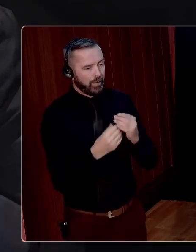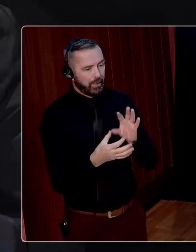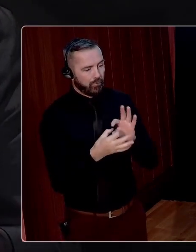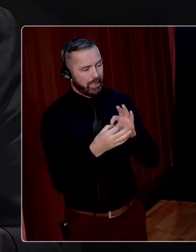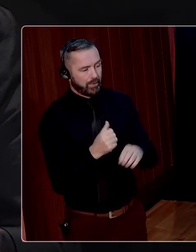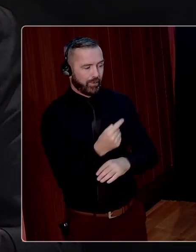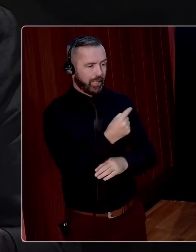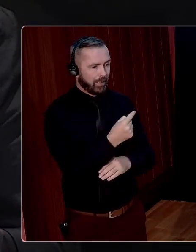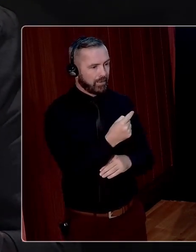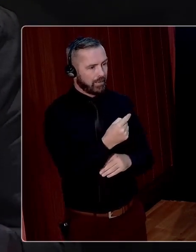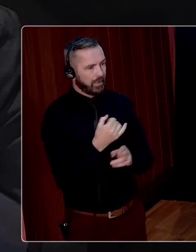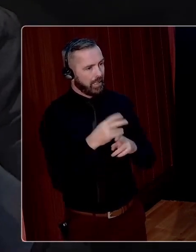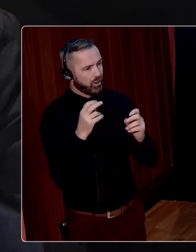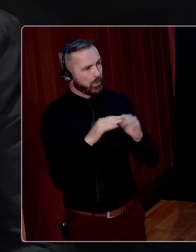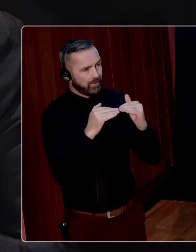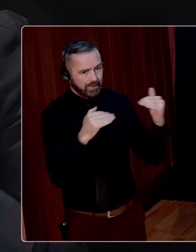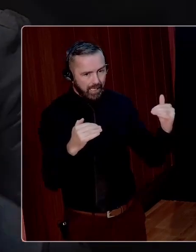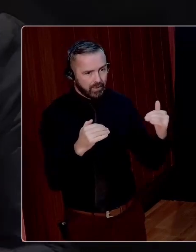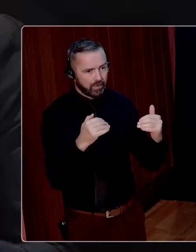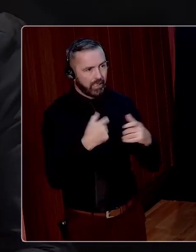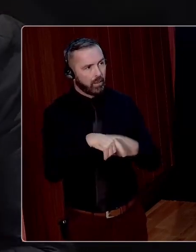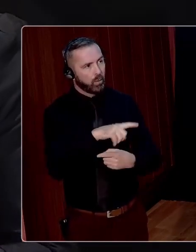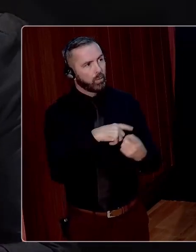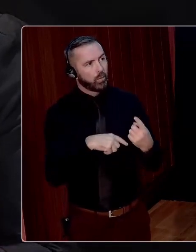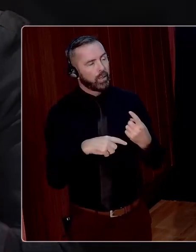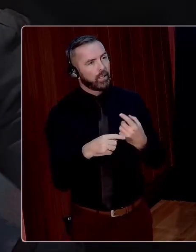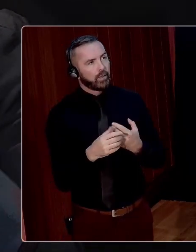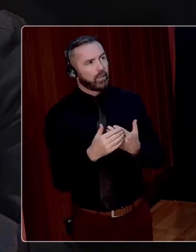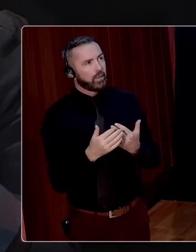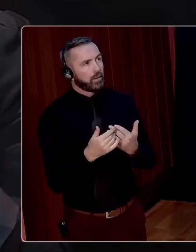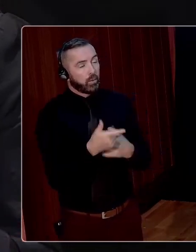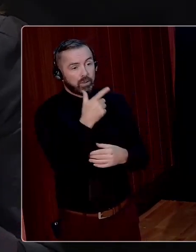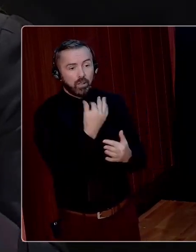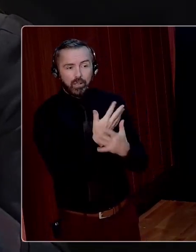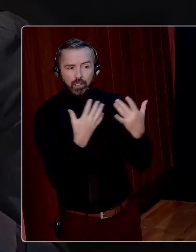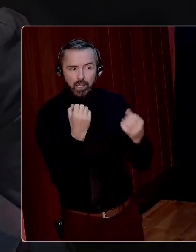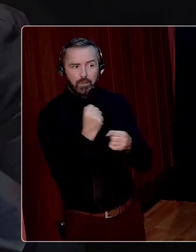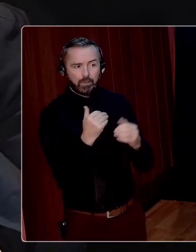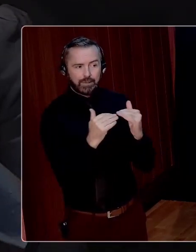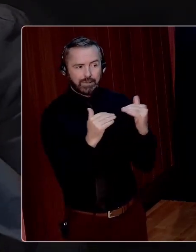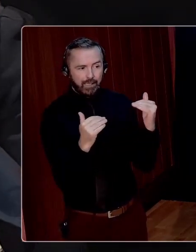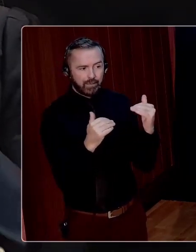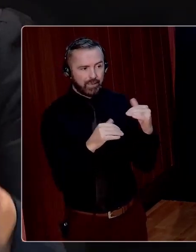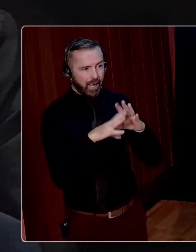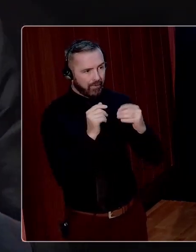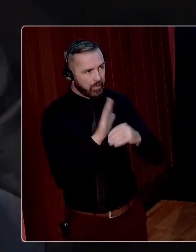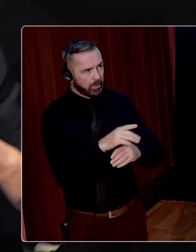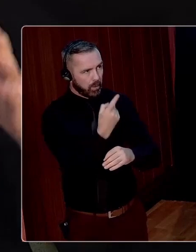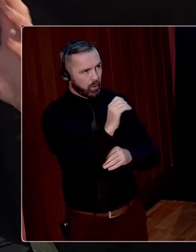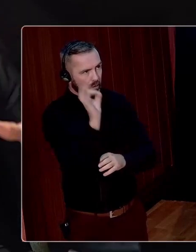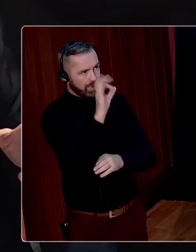that relates to that, in terms of the standard that we're so we talk a lot about the standard. Everything has to be complete and